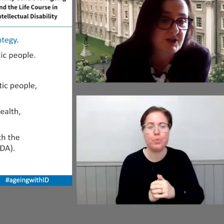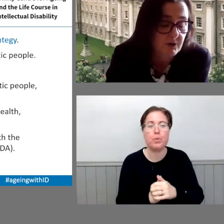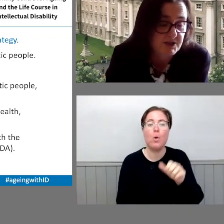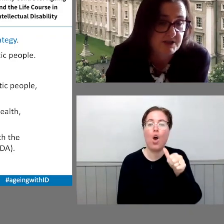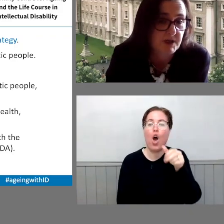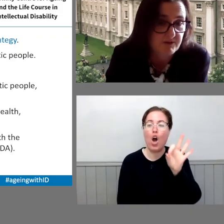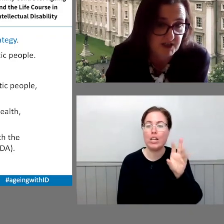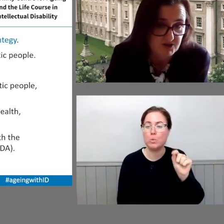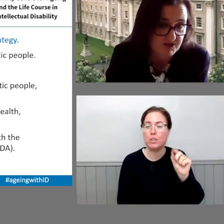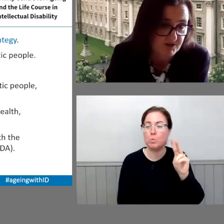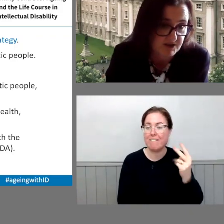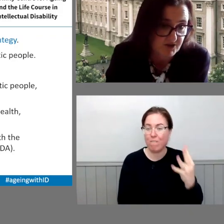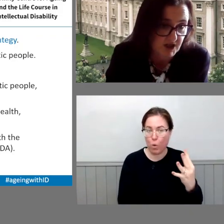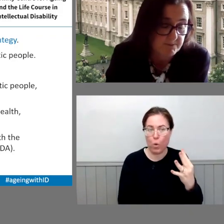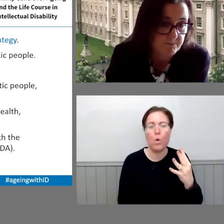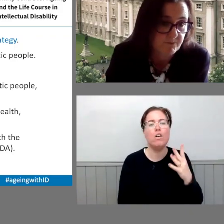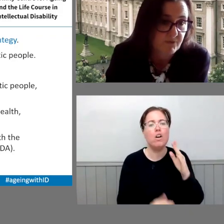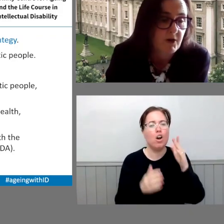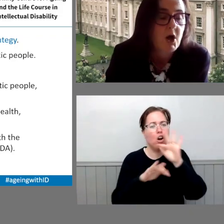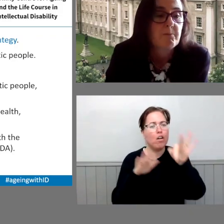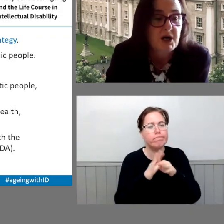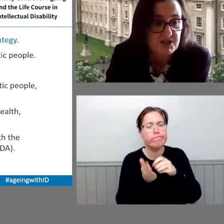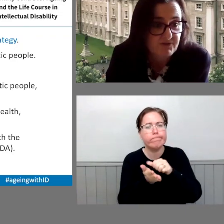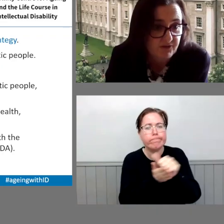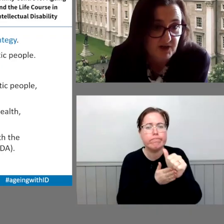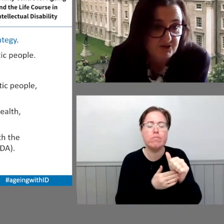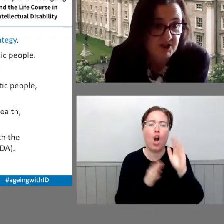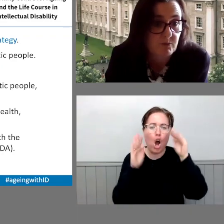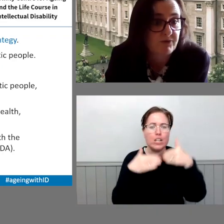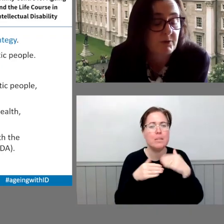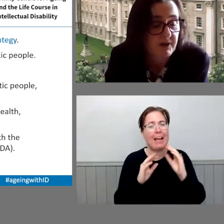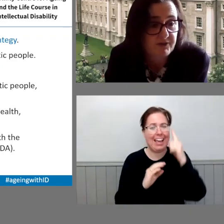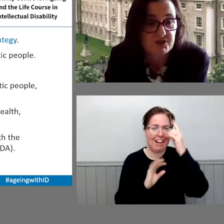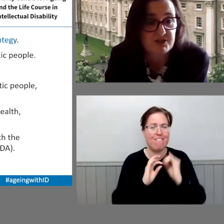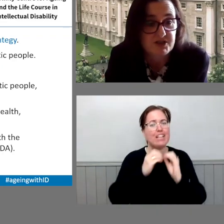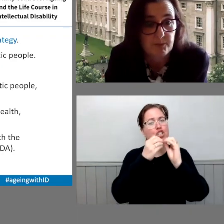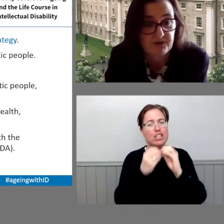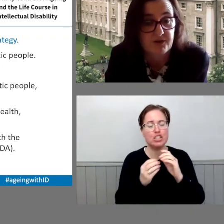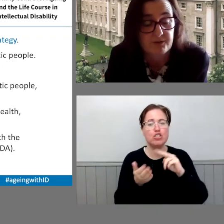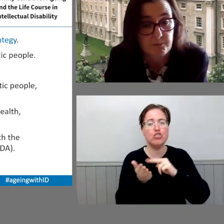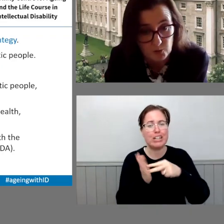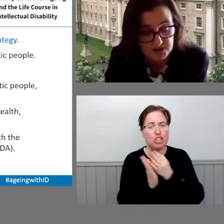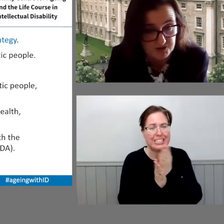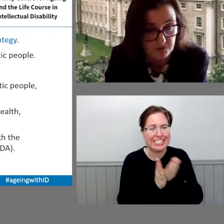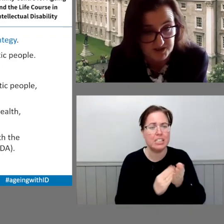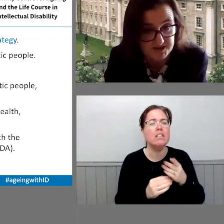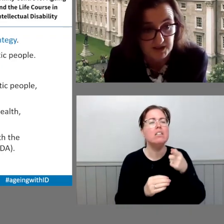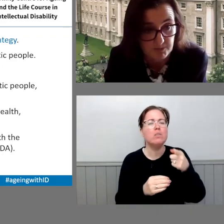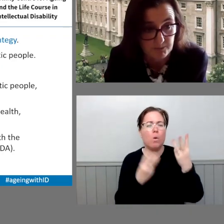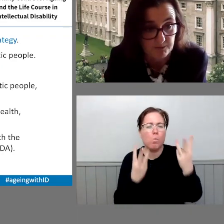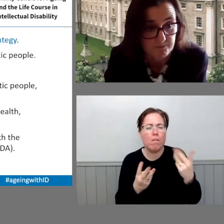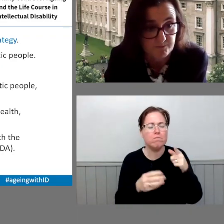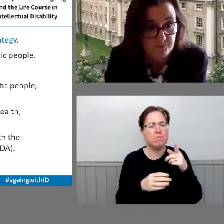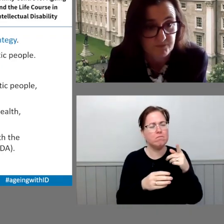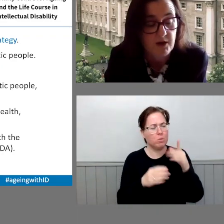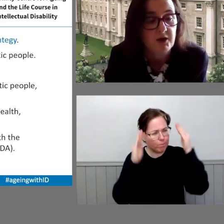government published the Autism Innovation Strategy. Part of the strategy was for research on topics that are important to